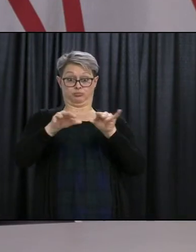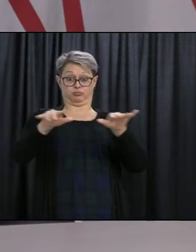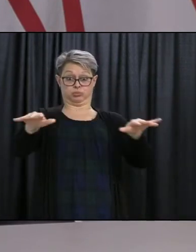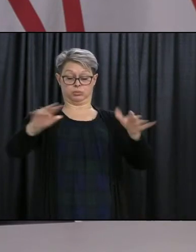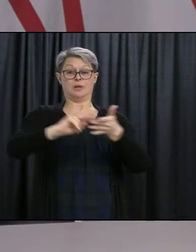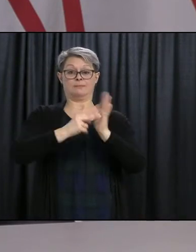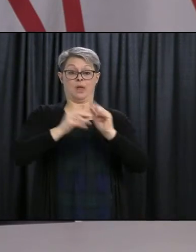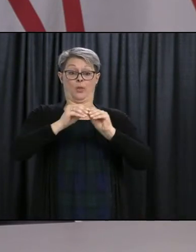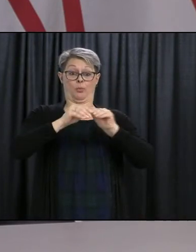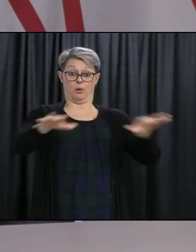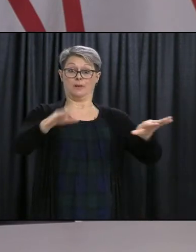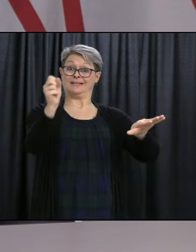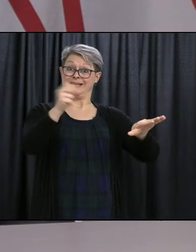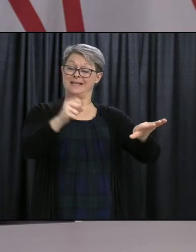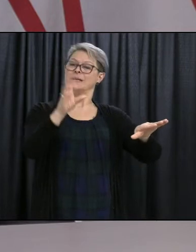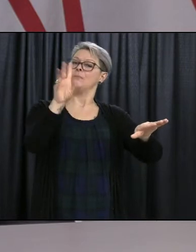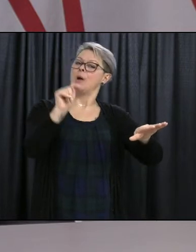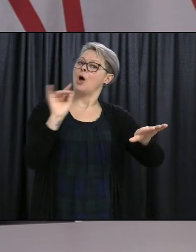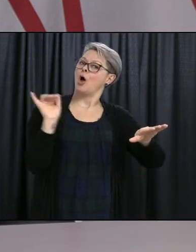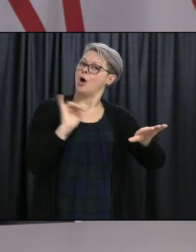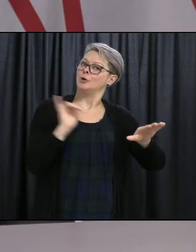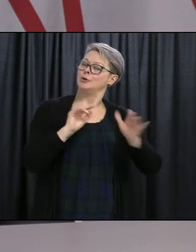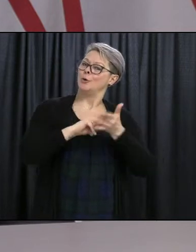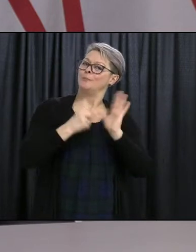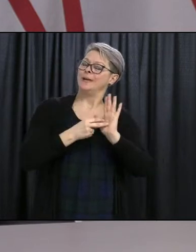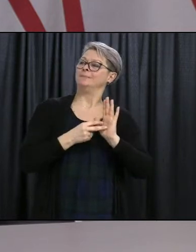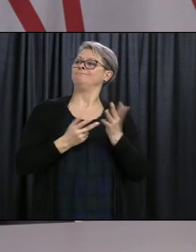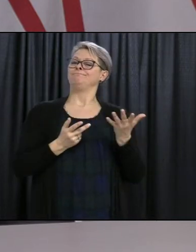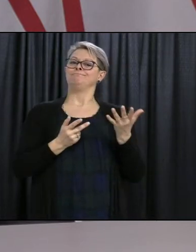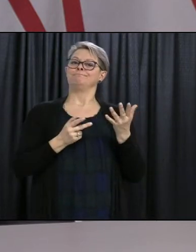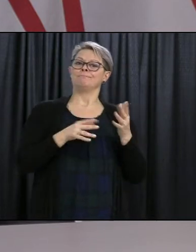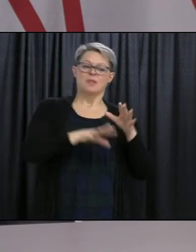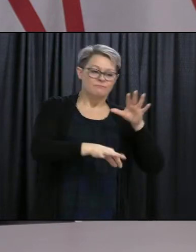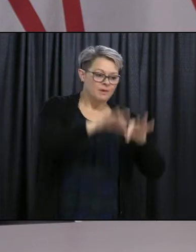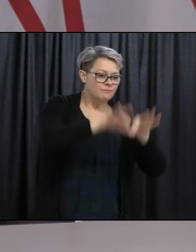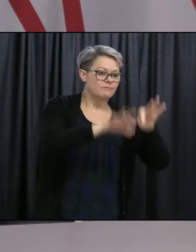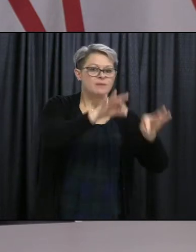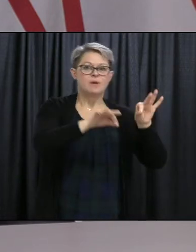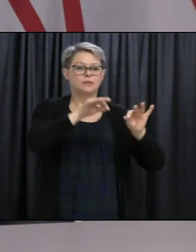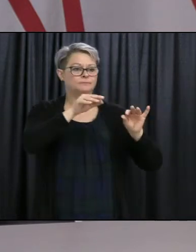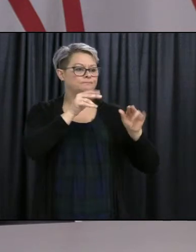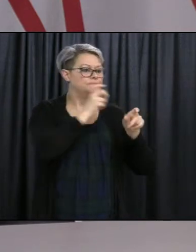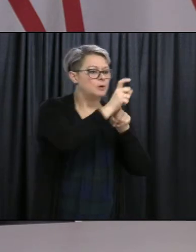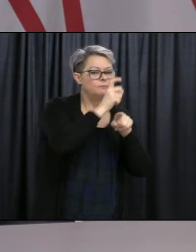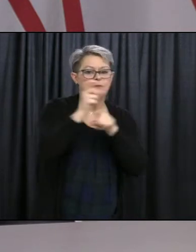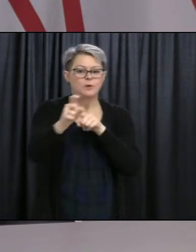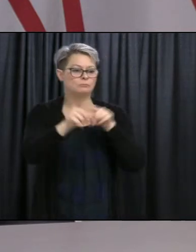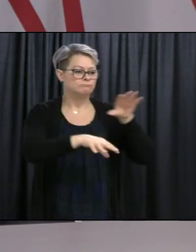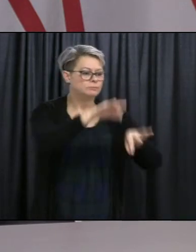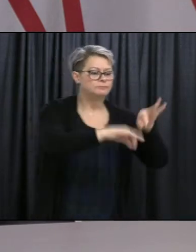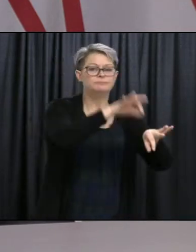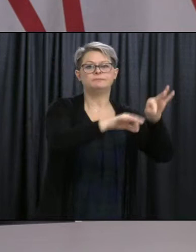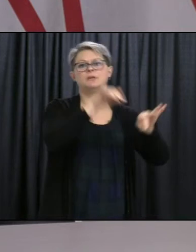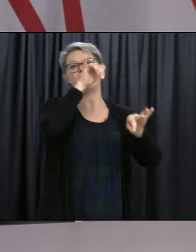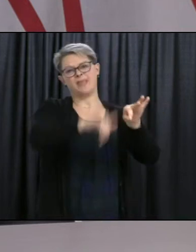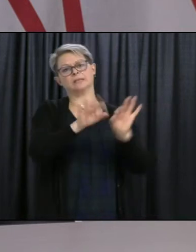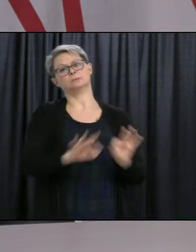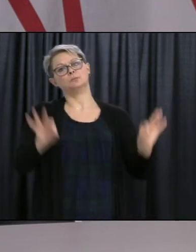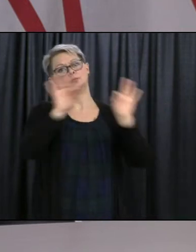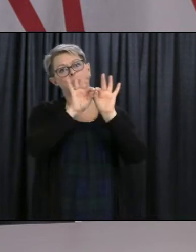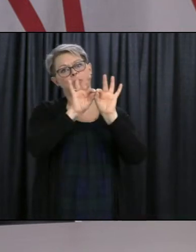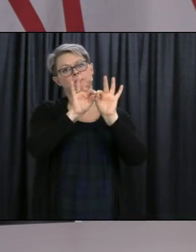also a reflection of us contact tracing and finding these cases as well, right? So we have to remember